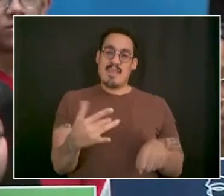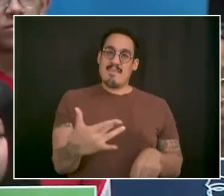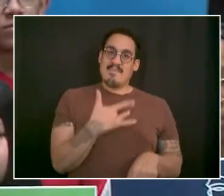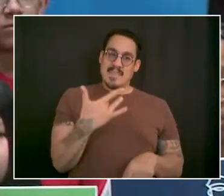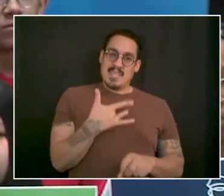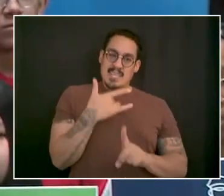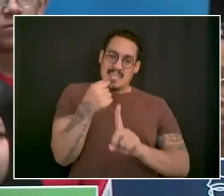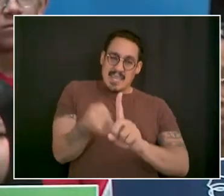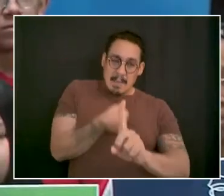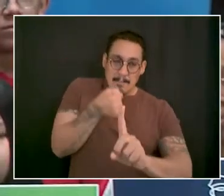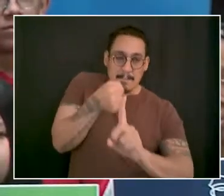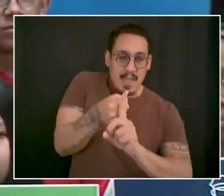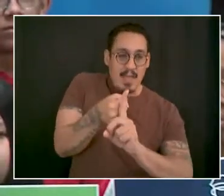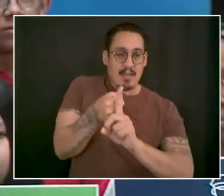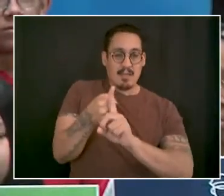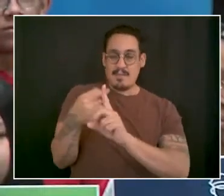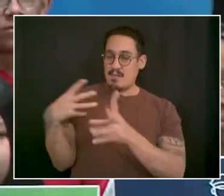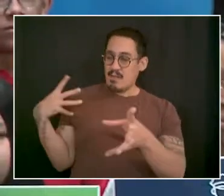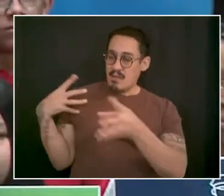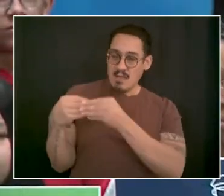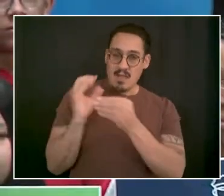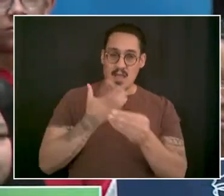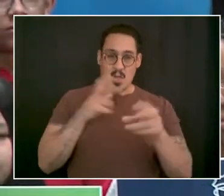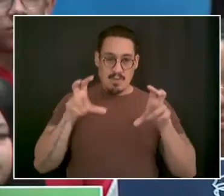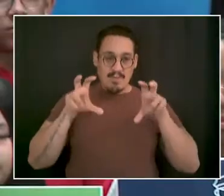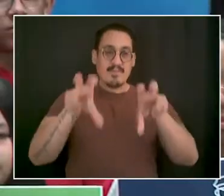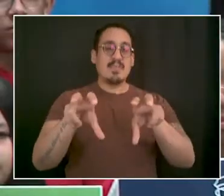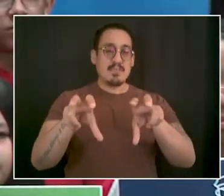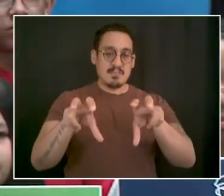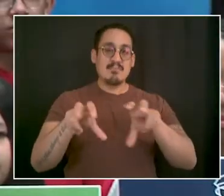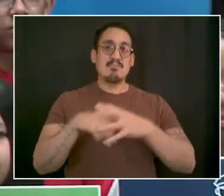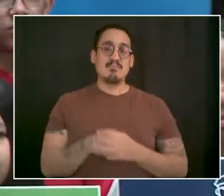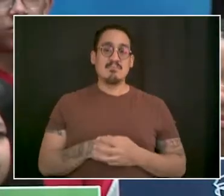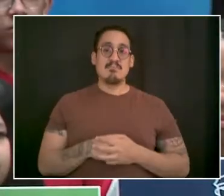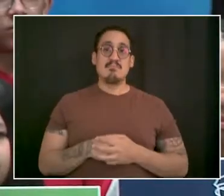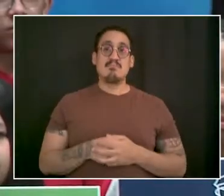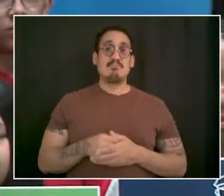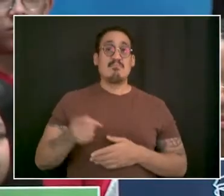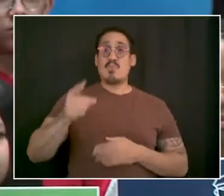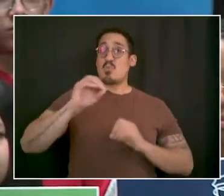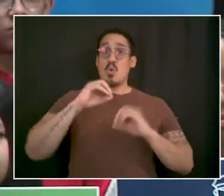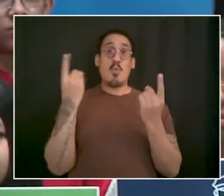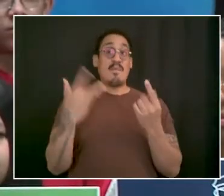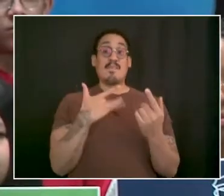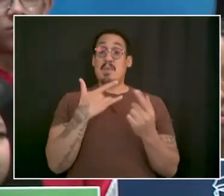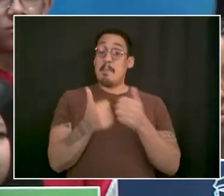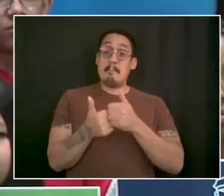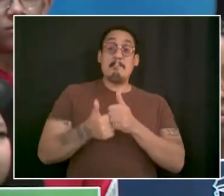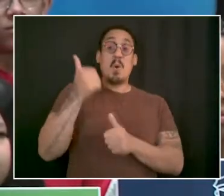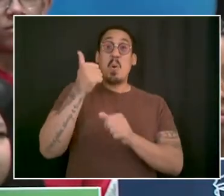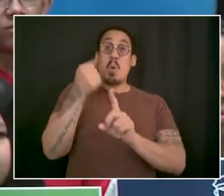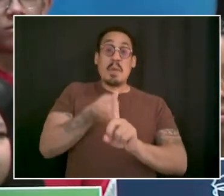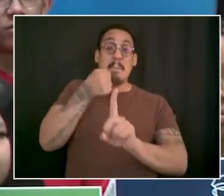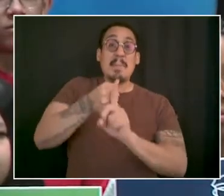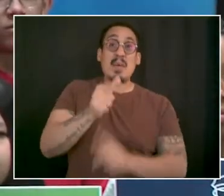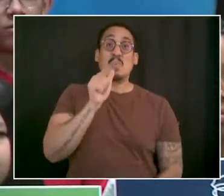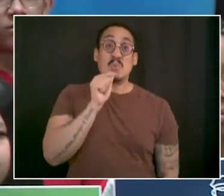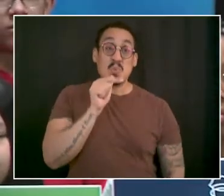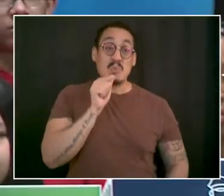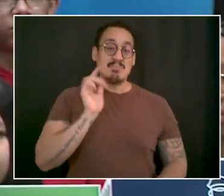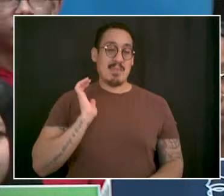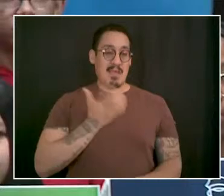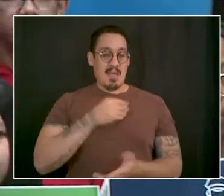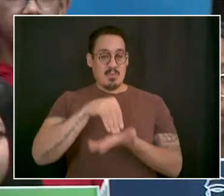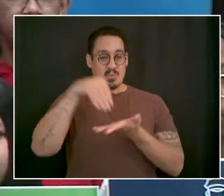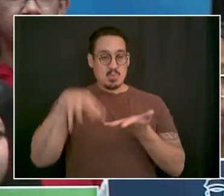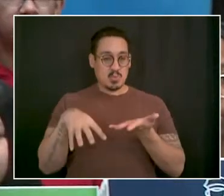investments. And no one will feel the impact more than our students, because this is the best budget ever